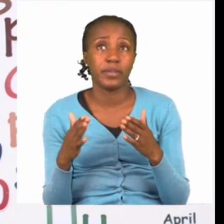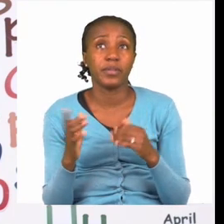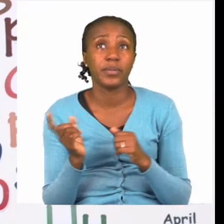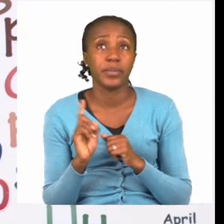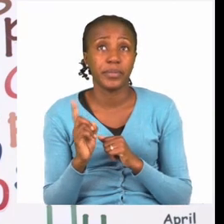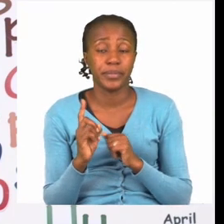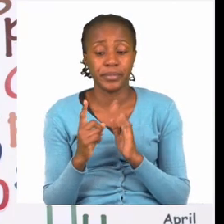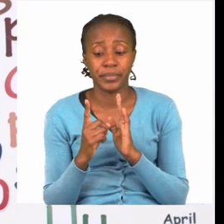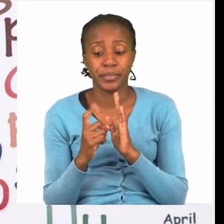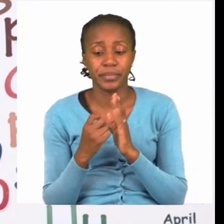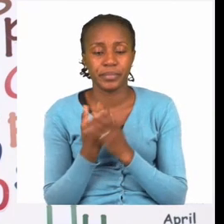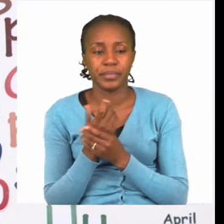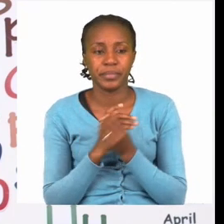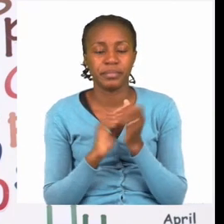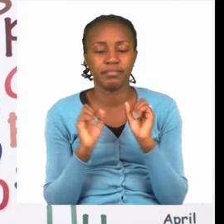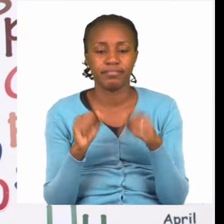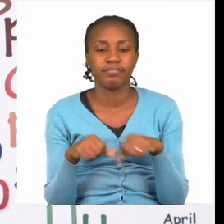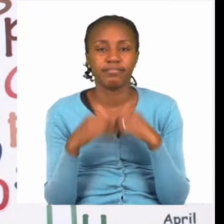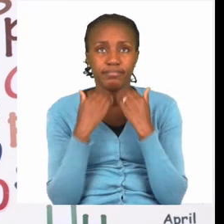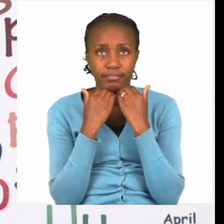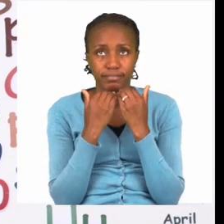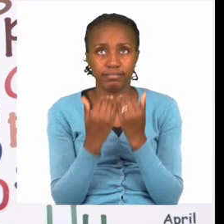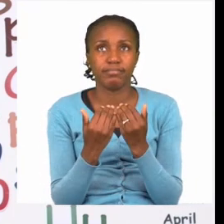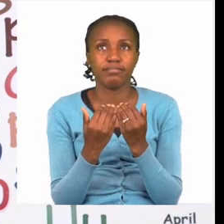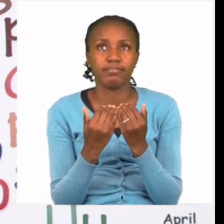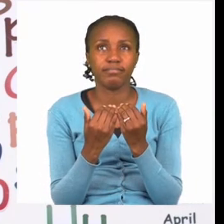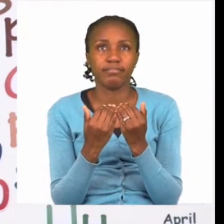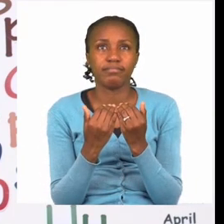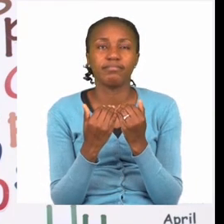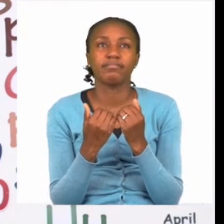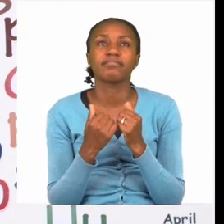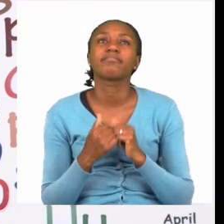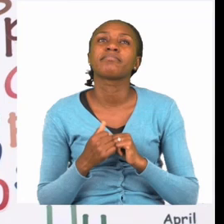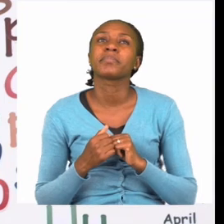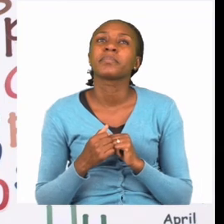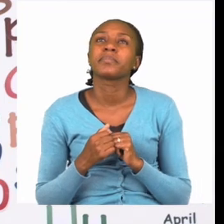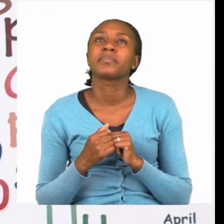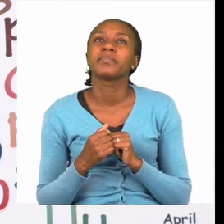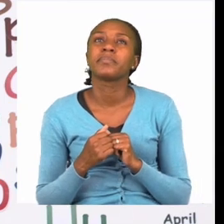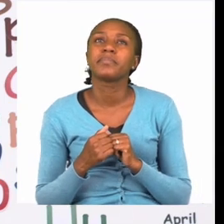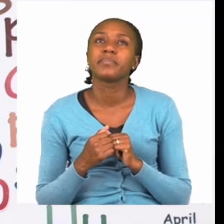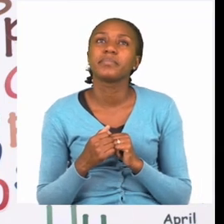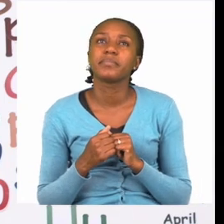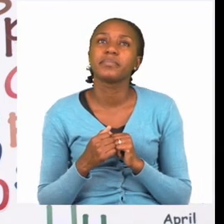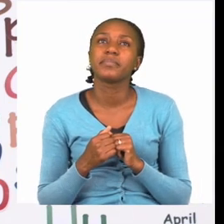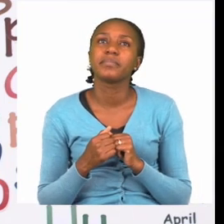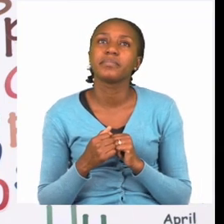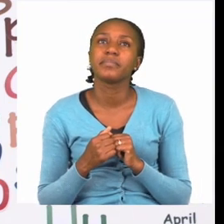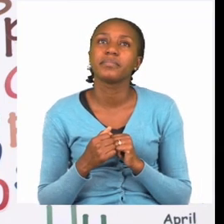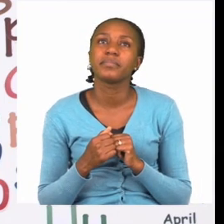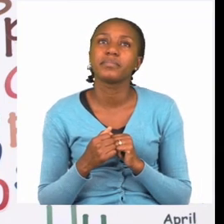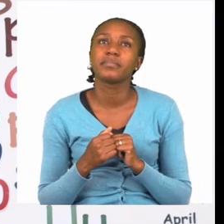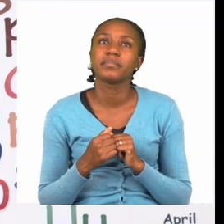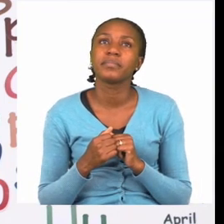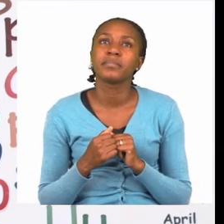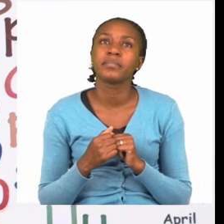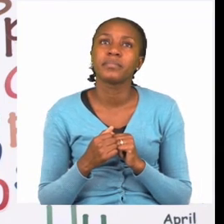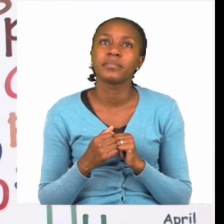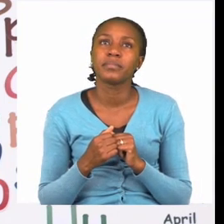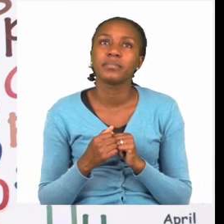lesson again today, boys and girls, we have to remember to sanitize. Now